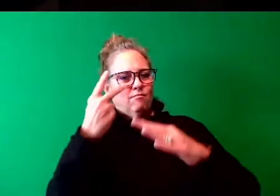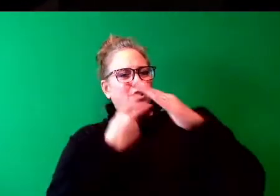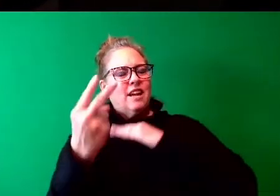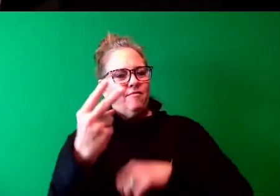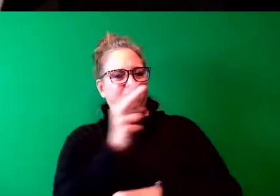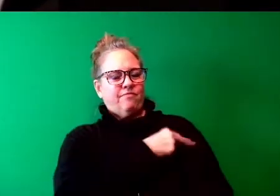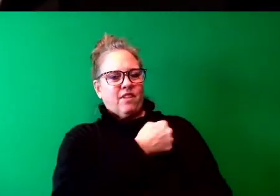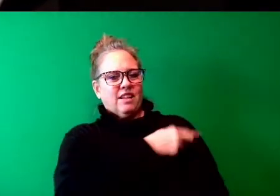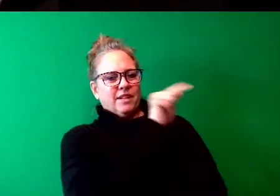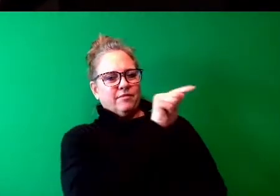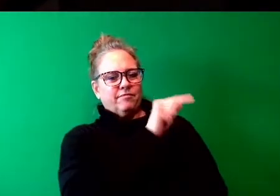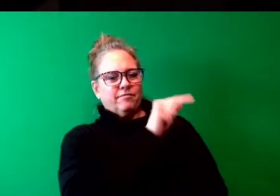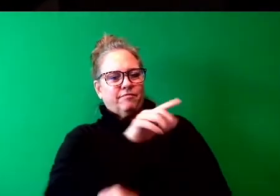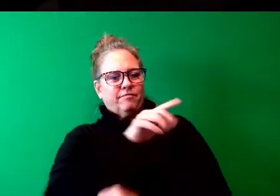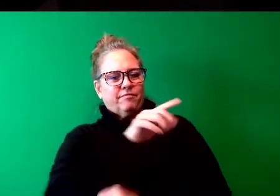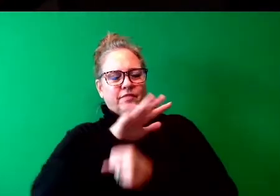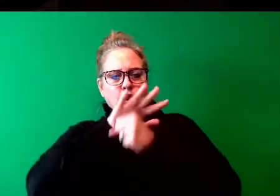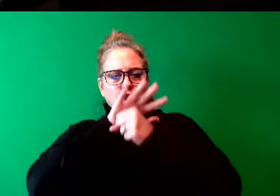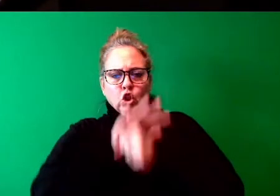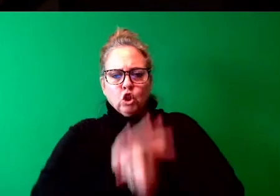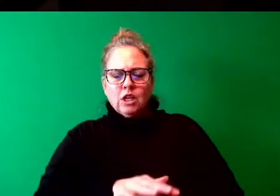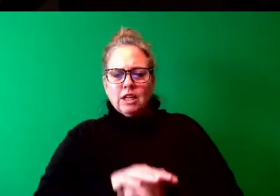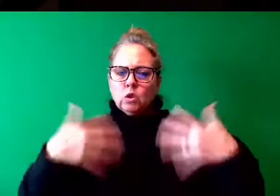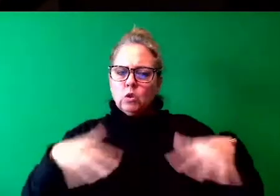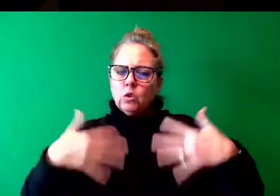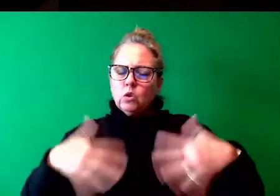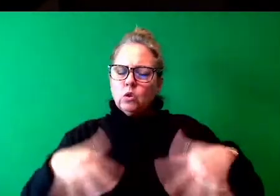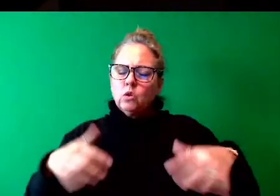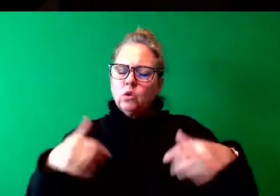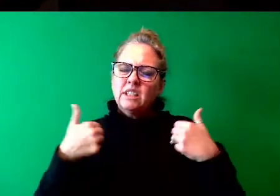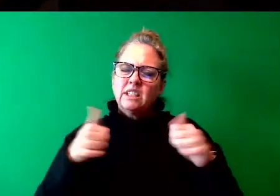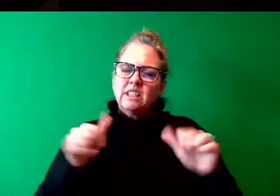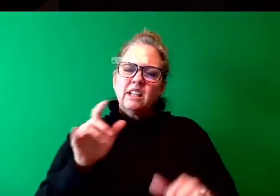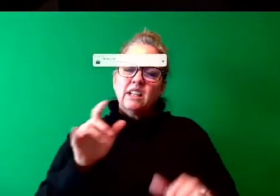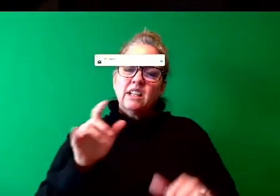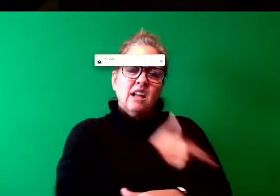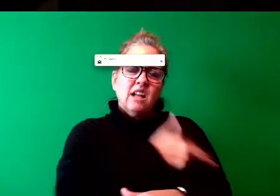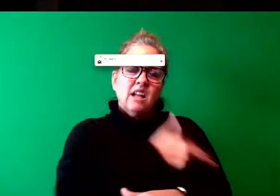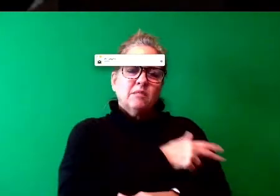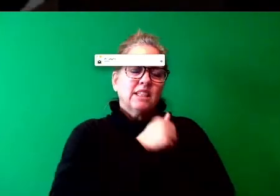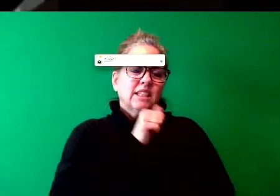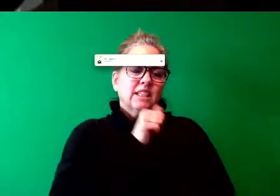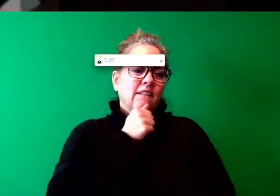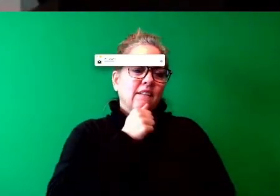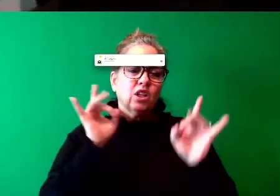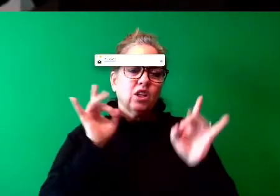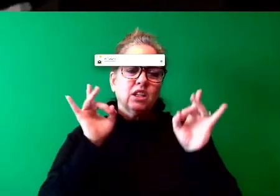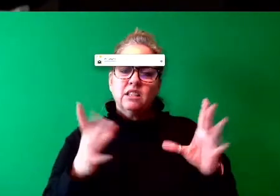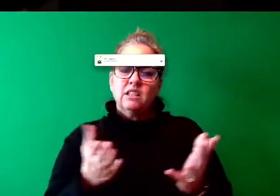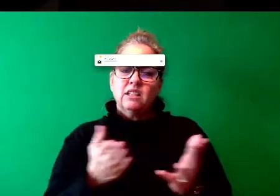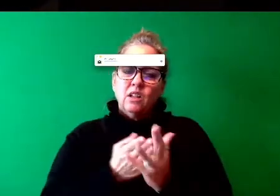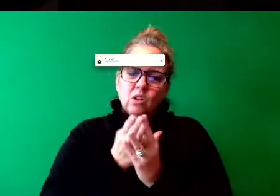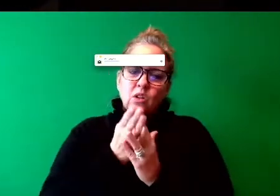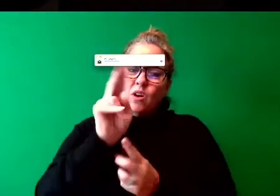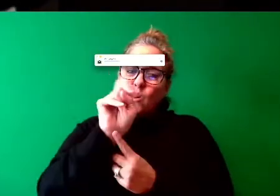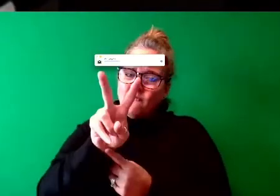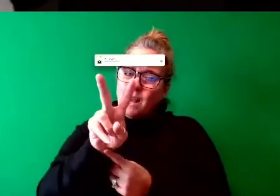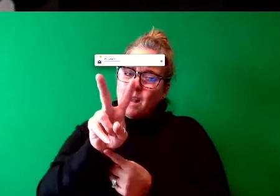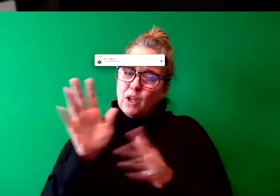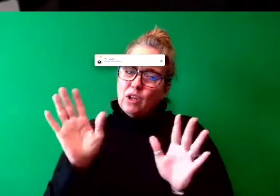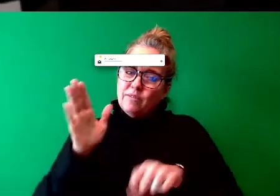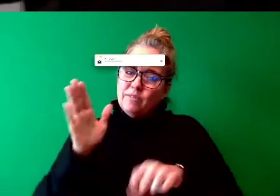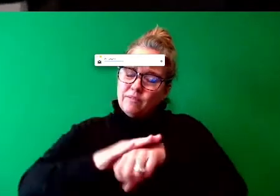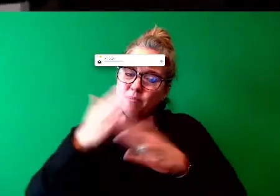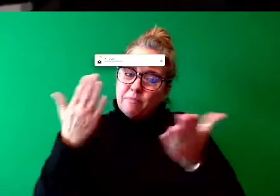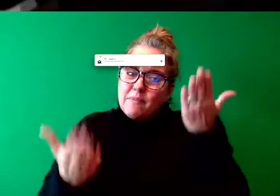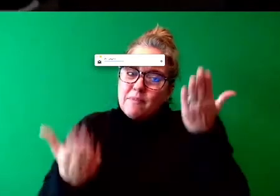anticipate that the stresses on our hospital are far from over. And in fact, will be prolonged through November and